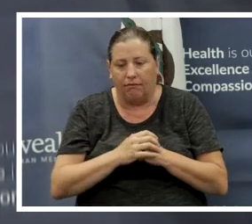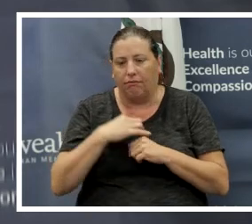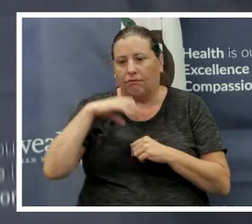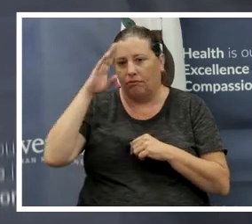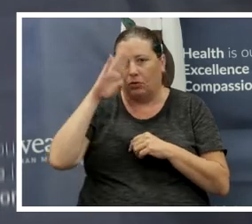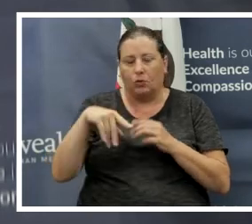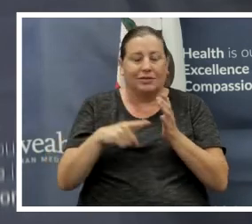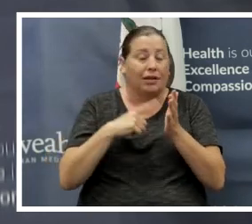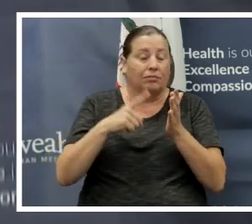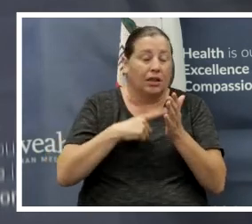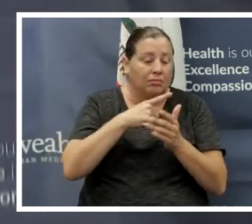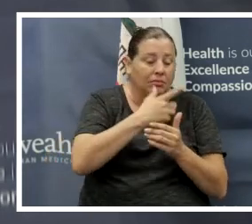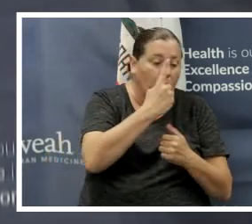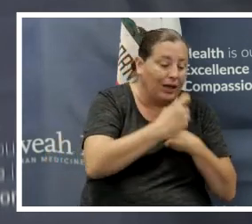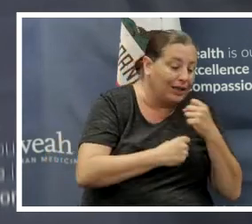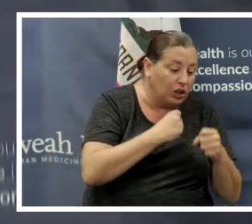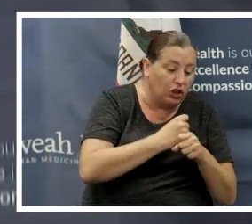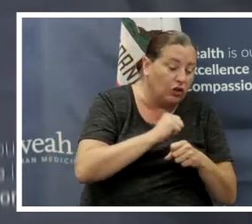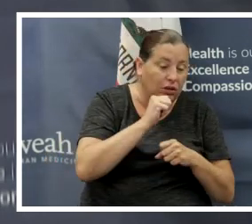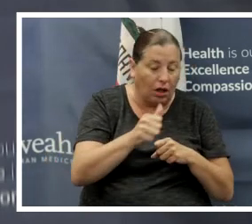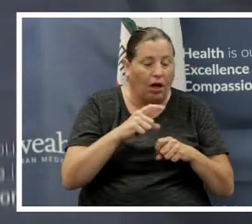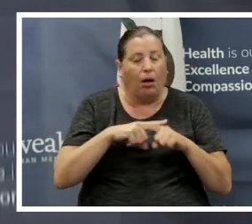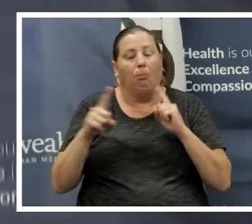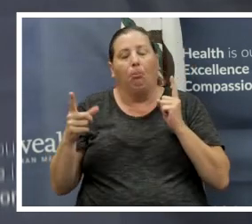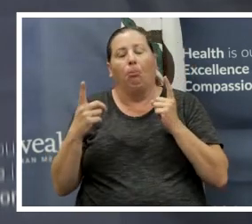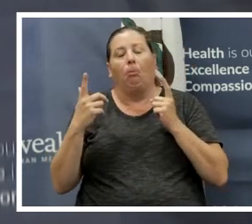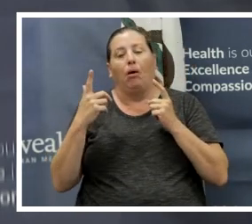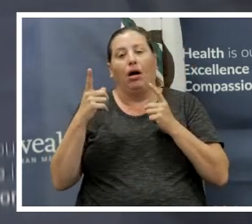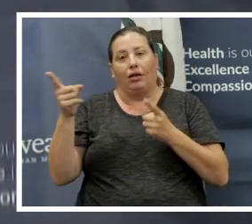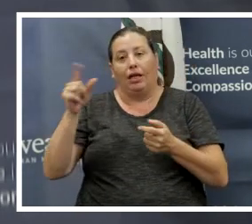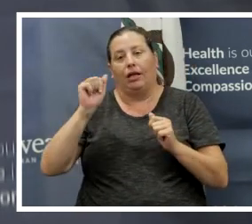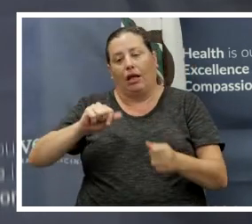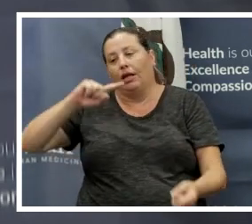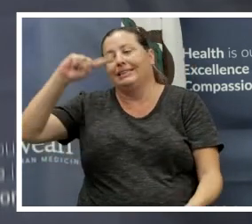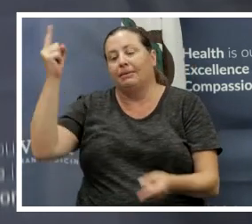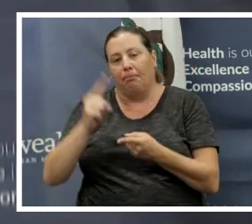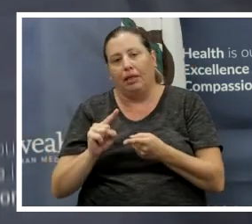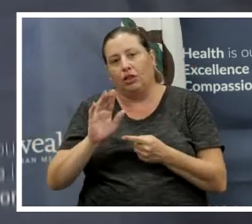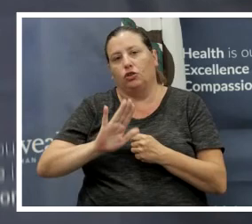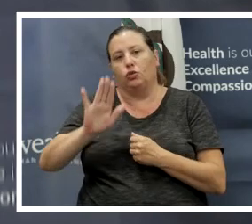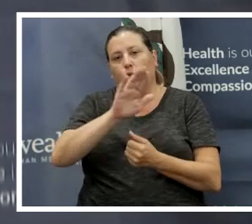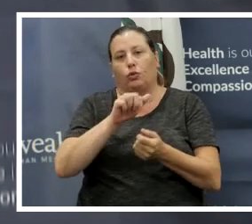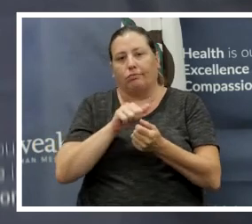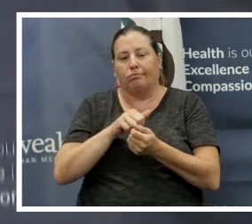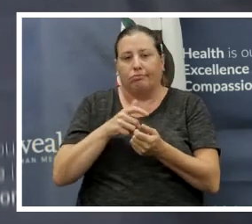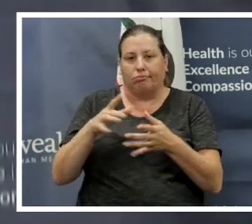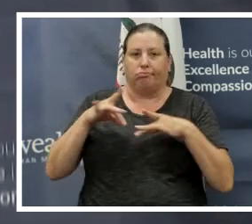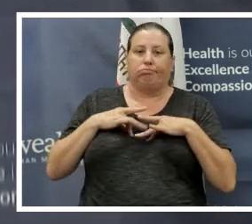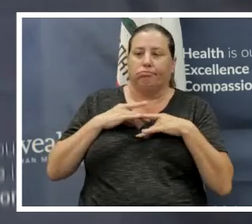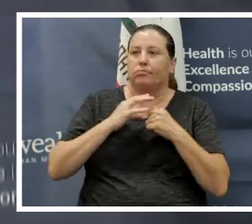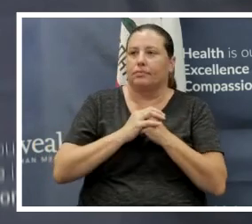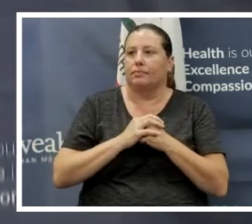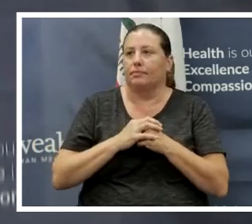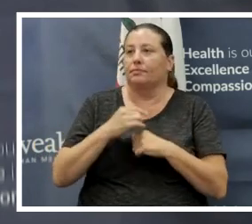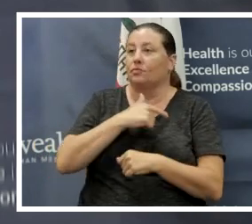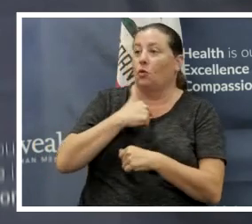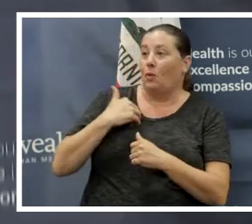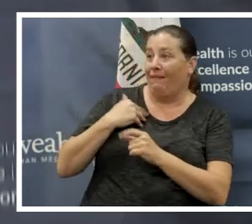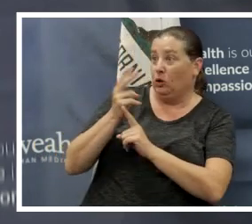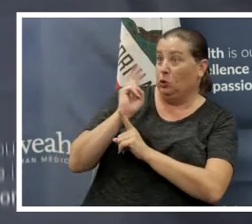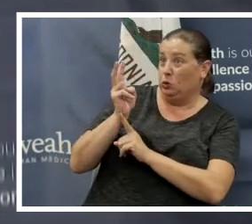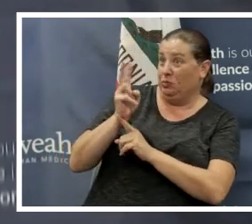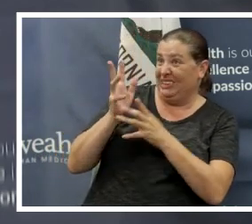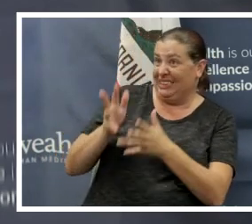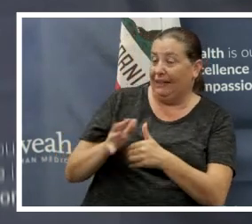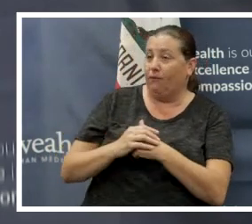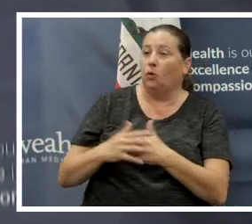can diminish a person's reaction to if they do contract the flu. Okay, so we have 2 minutes, Gary. Okay. So